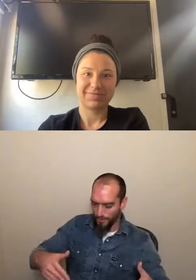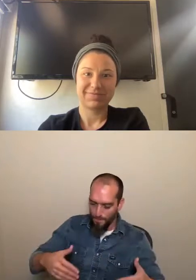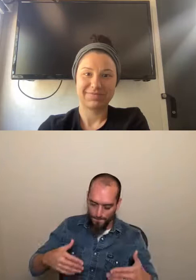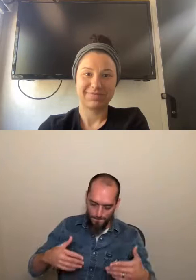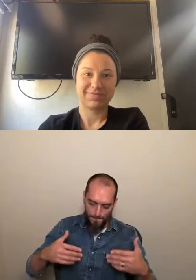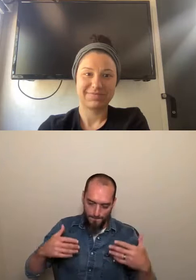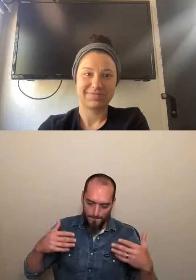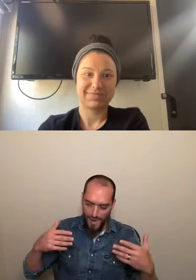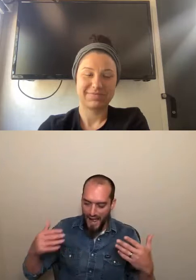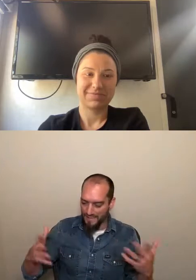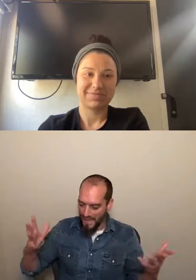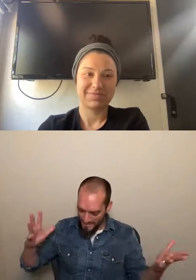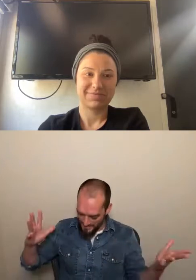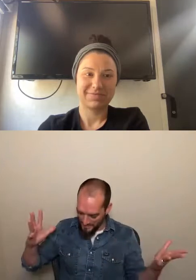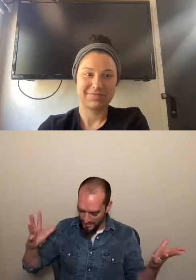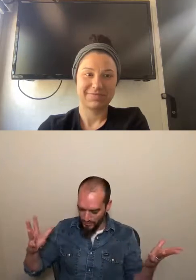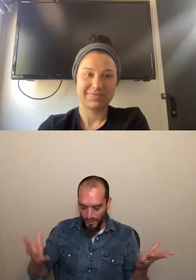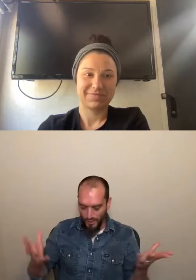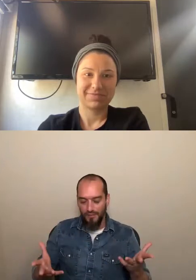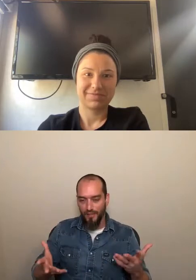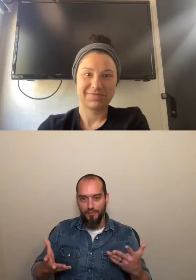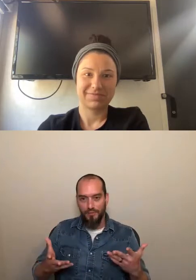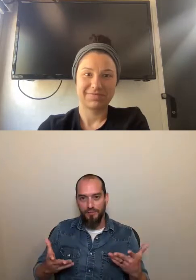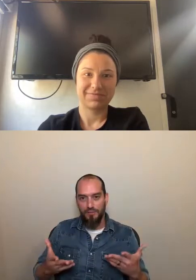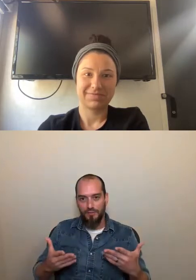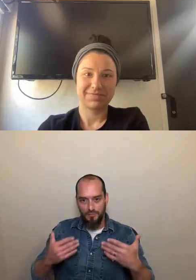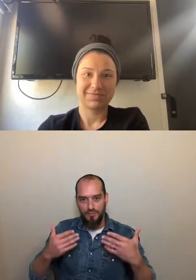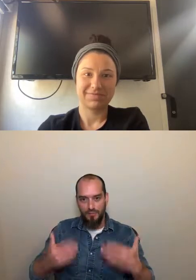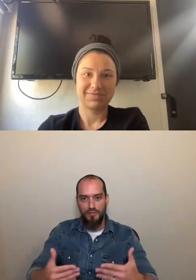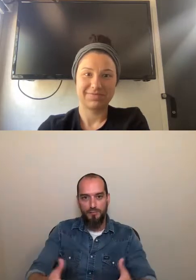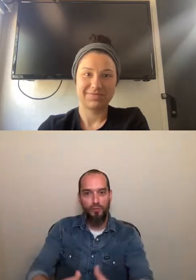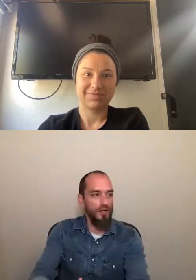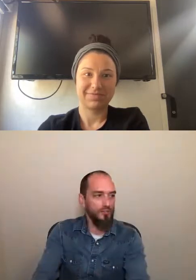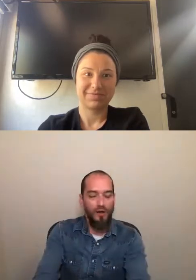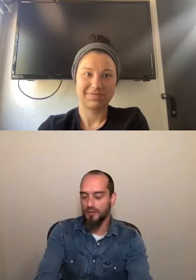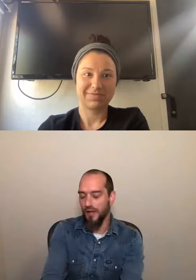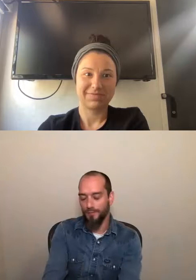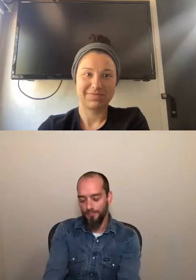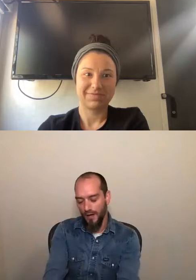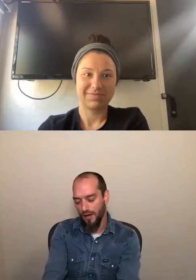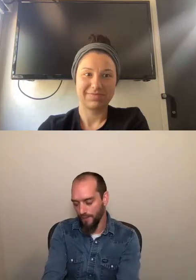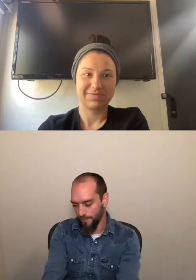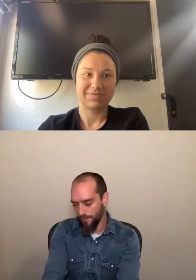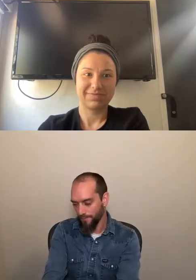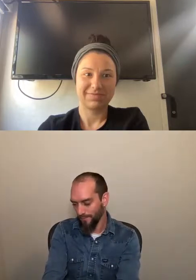know, act as this regulator, but does there need to be a watchdog type